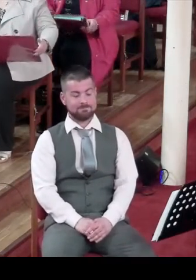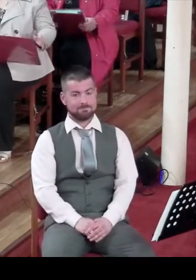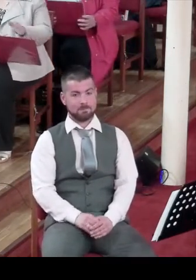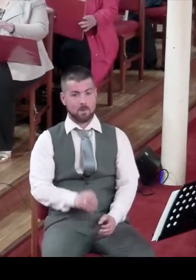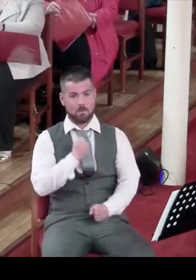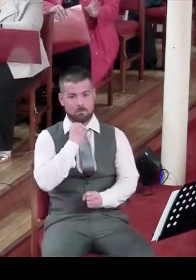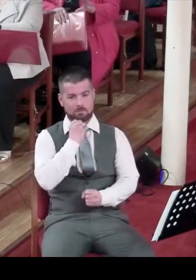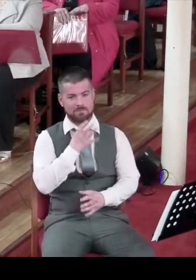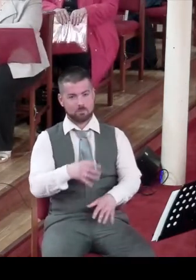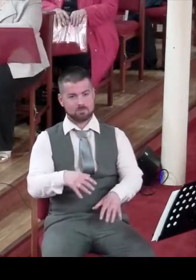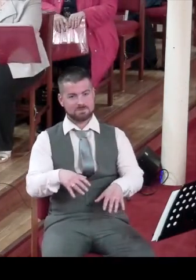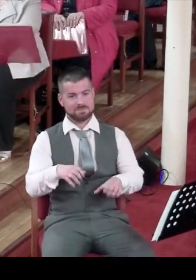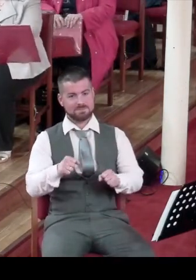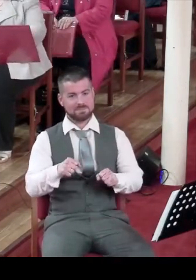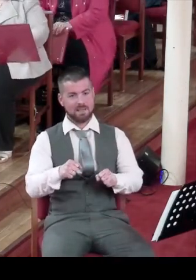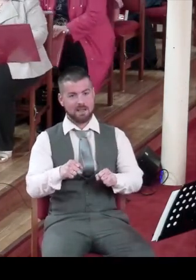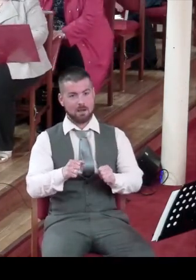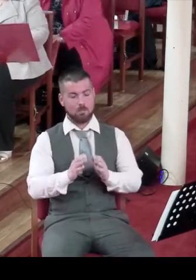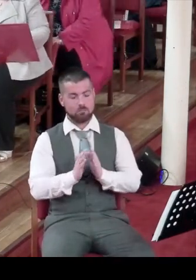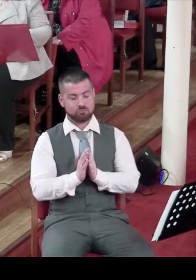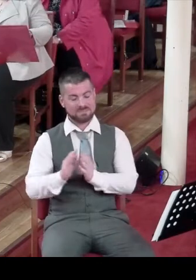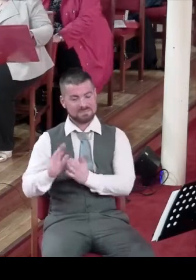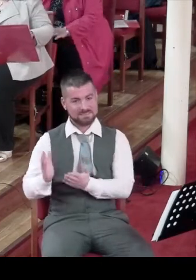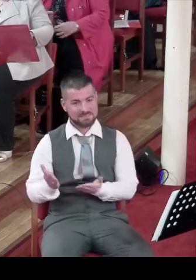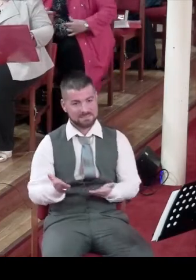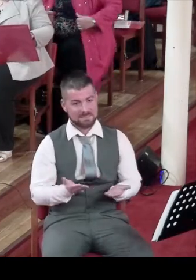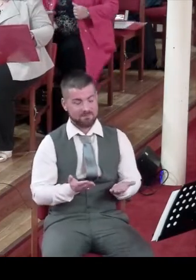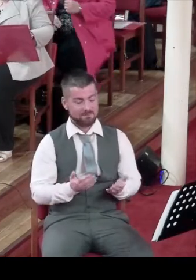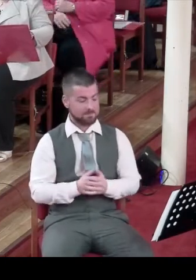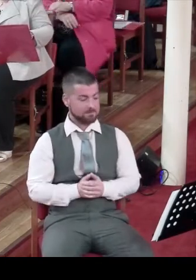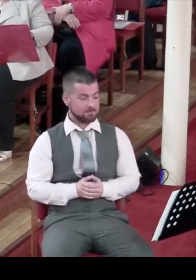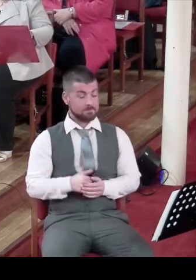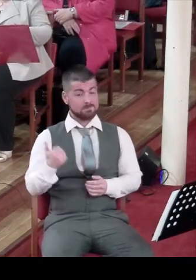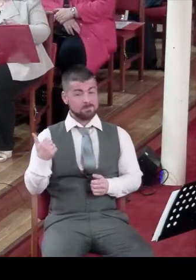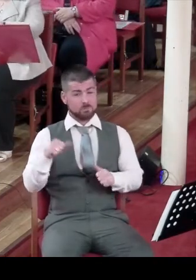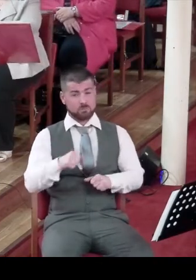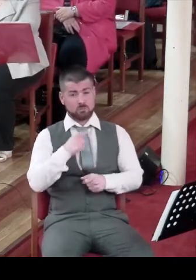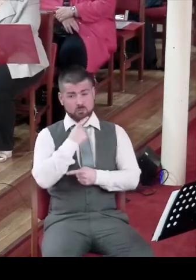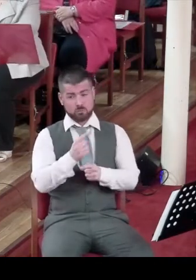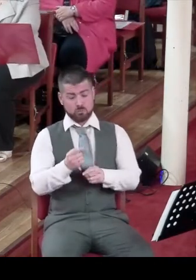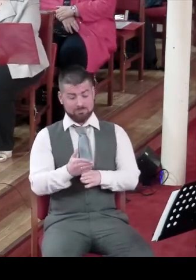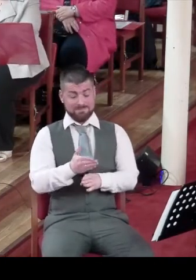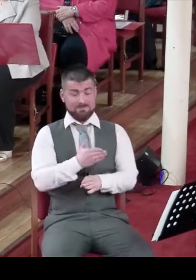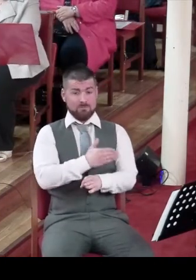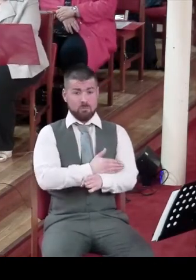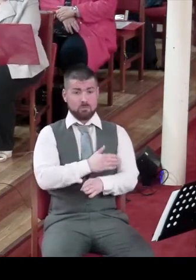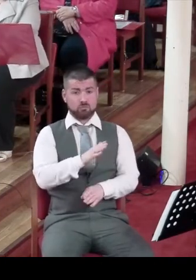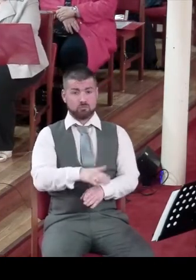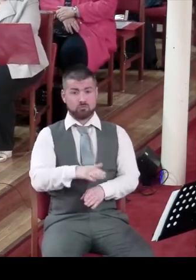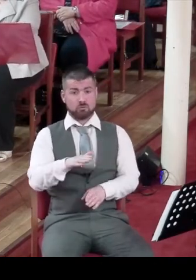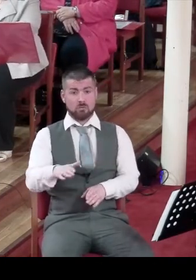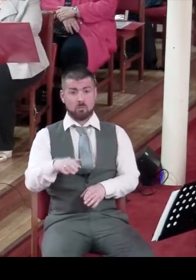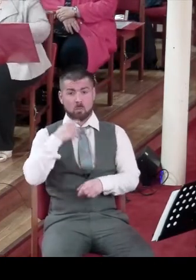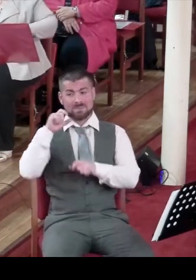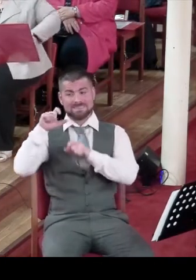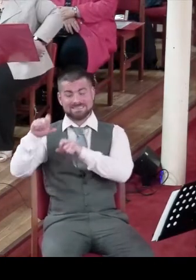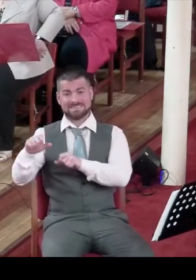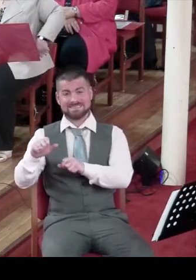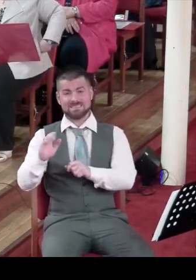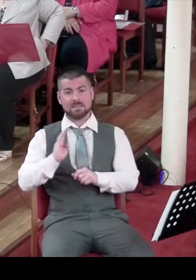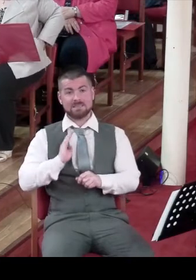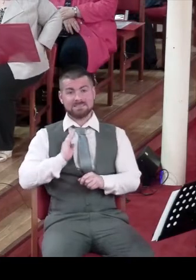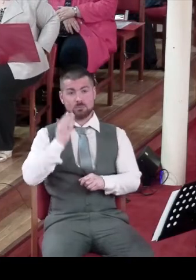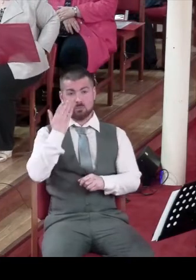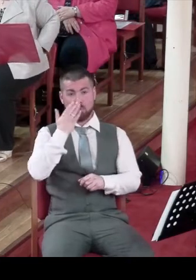beautiful start to our praise service. Should have said earlier also that the children are going to stay in Sunday school and have